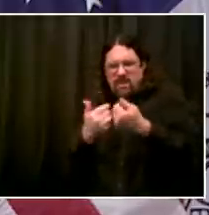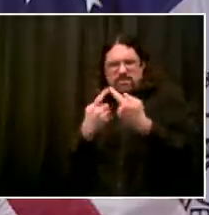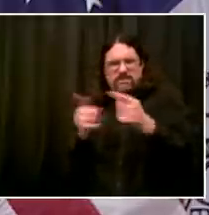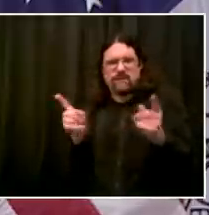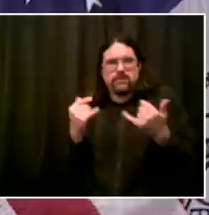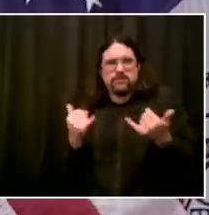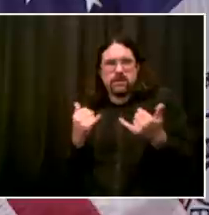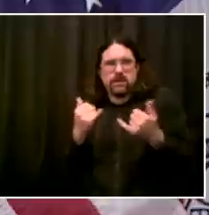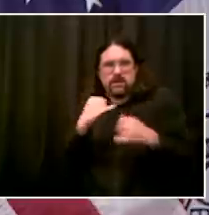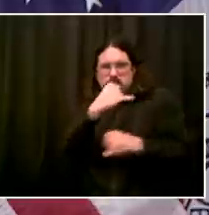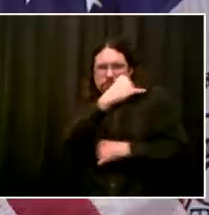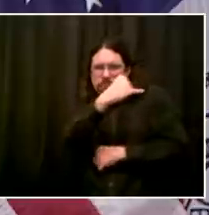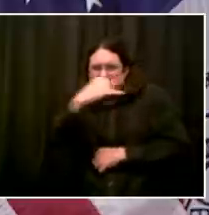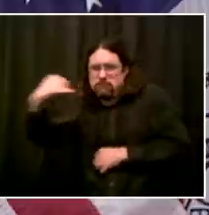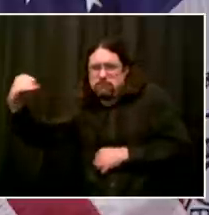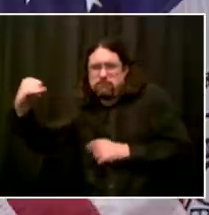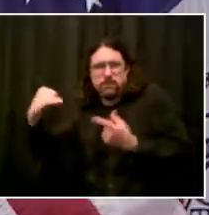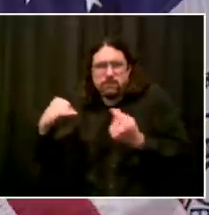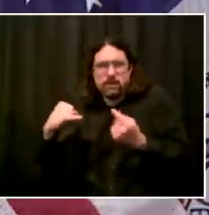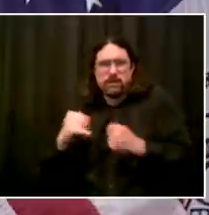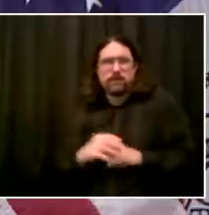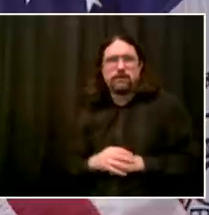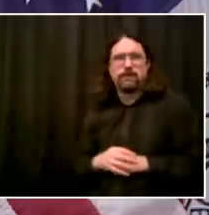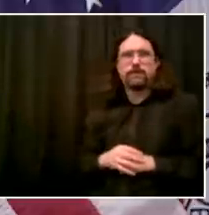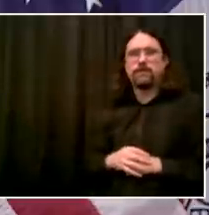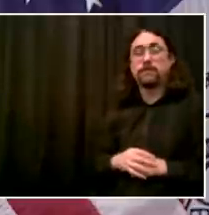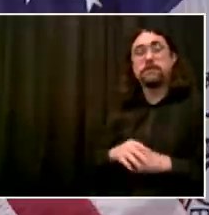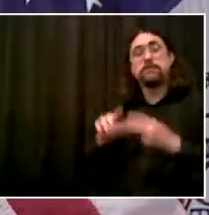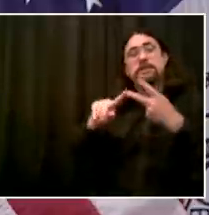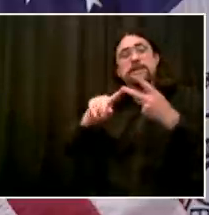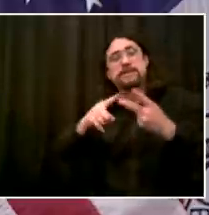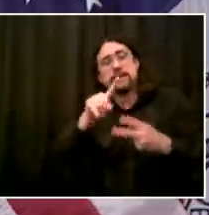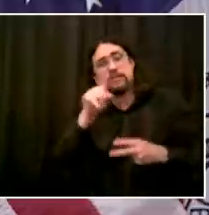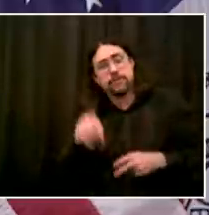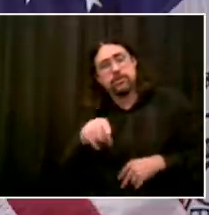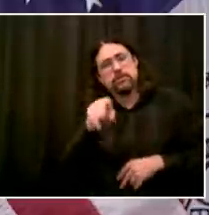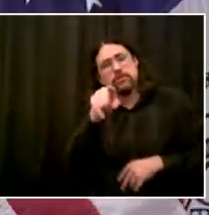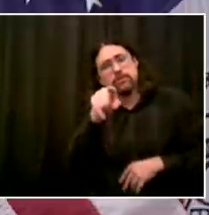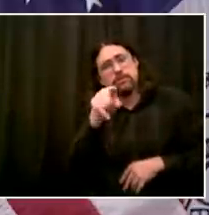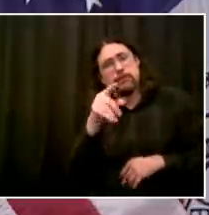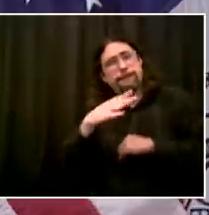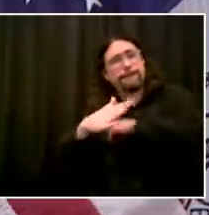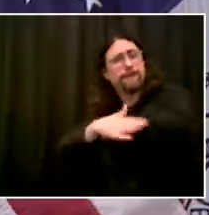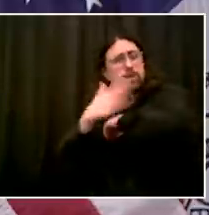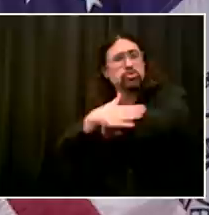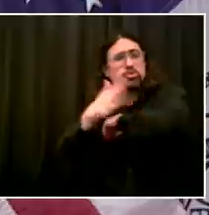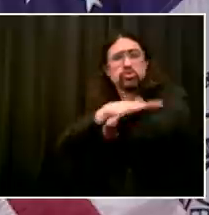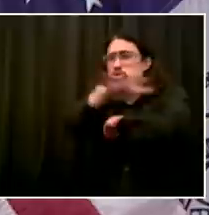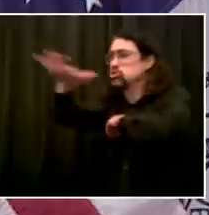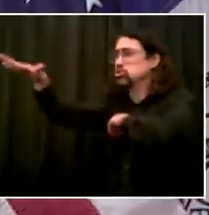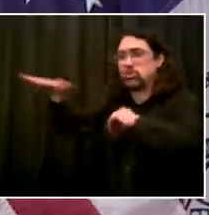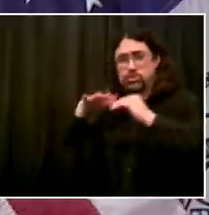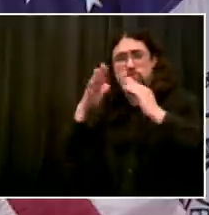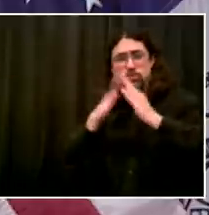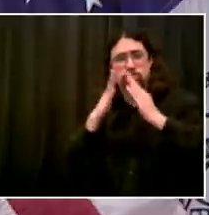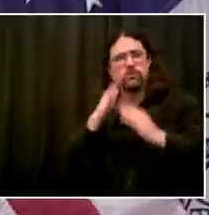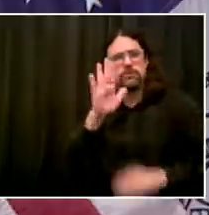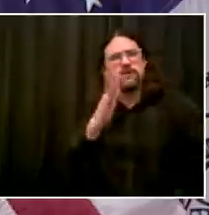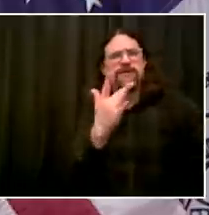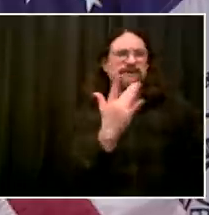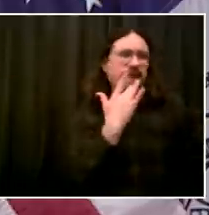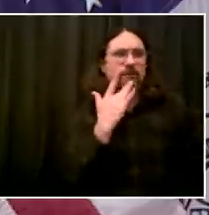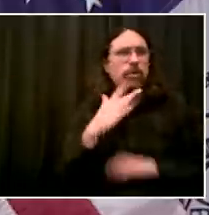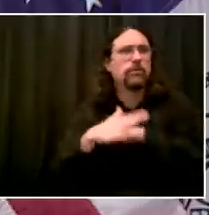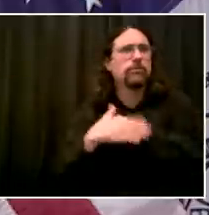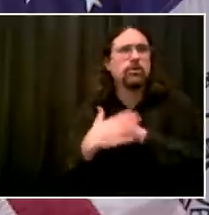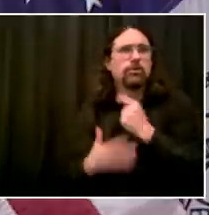it because of the history. I love it because of the culture. I think it's one of the, when we get back to the time where people can visit from outside New York City, one of